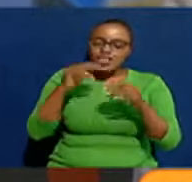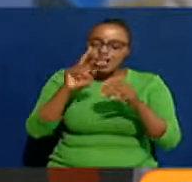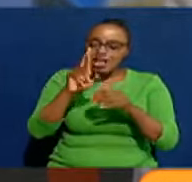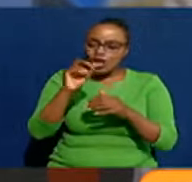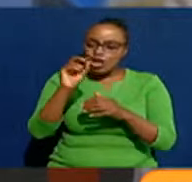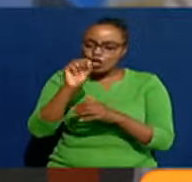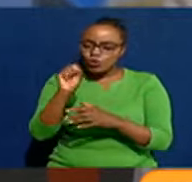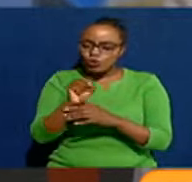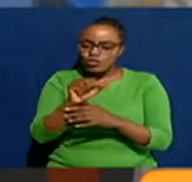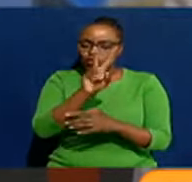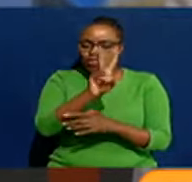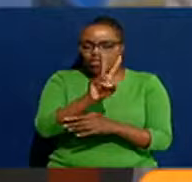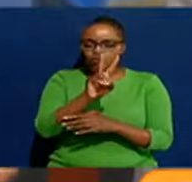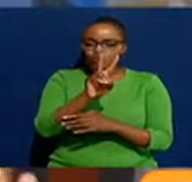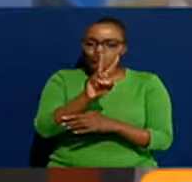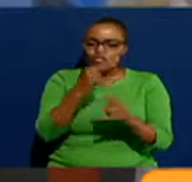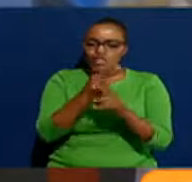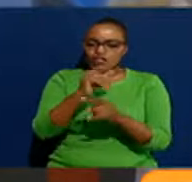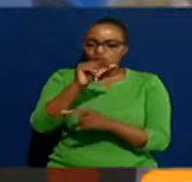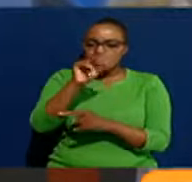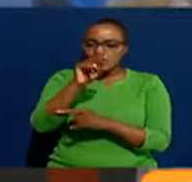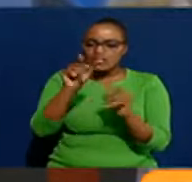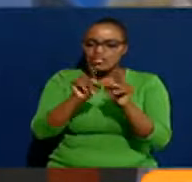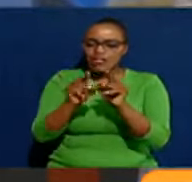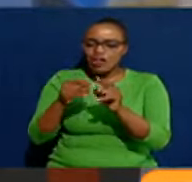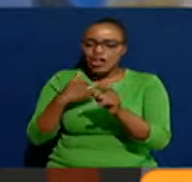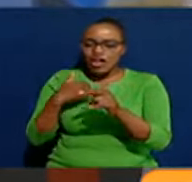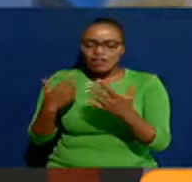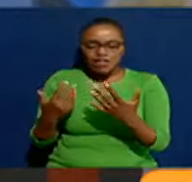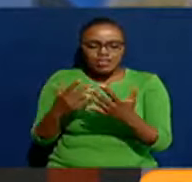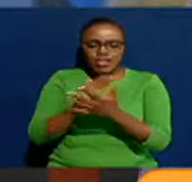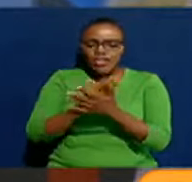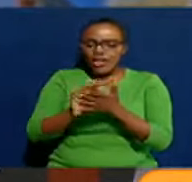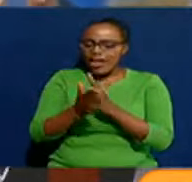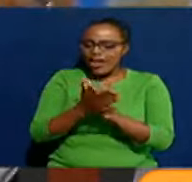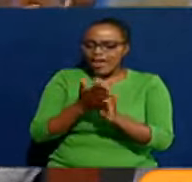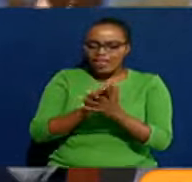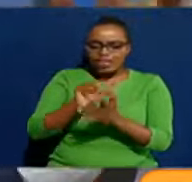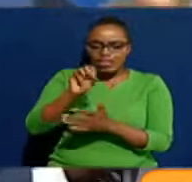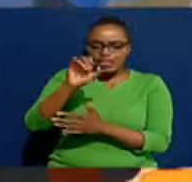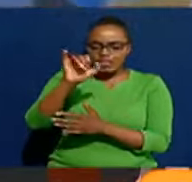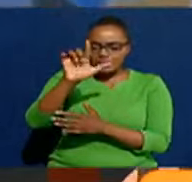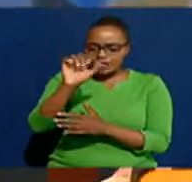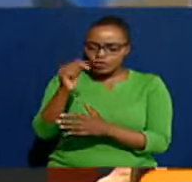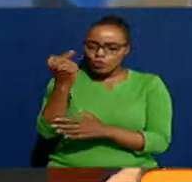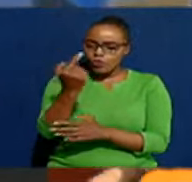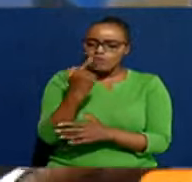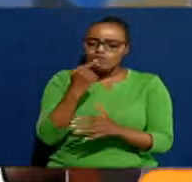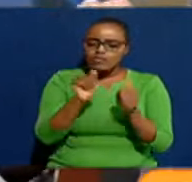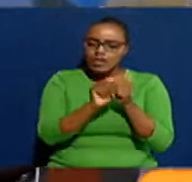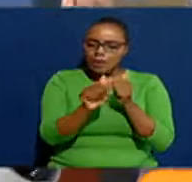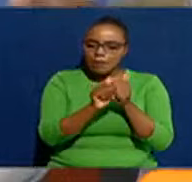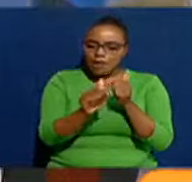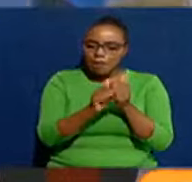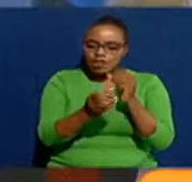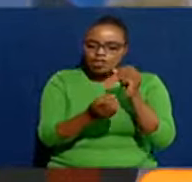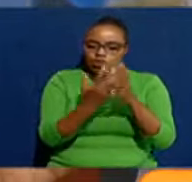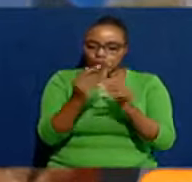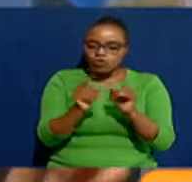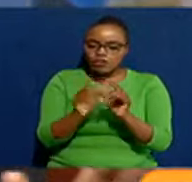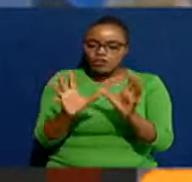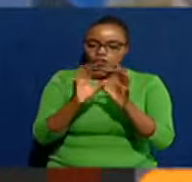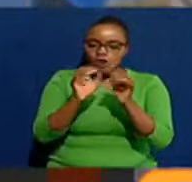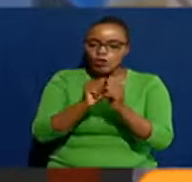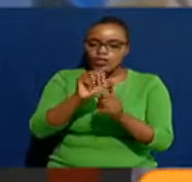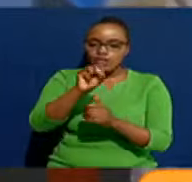are only two sets of genes. So we don't need the bitterness, we don't need the thorn in the sisal. But when you take, say, maize, to cross with sisal, it